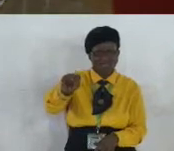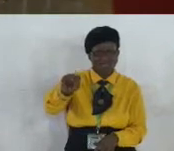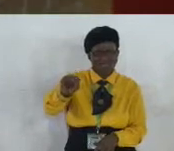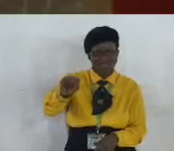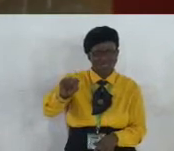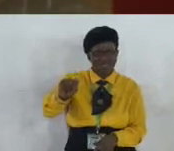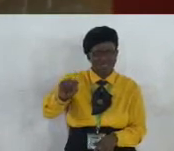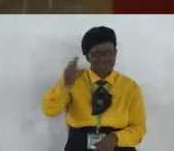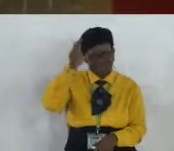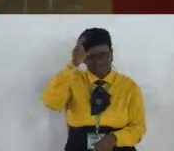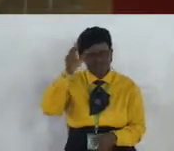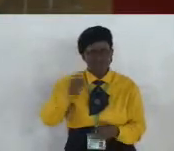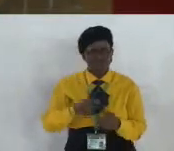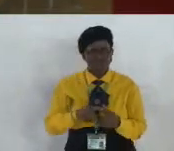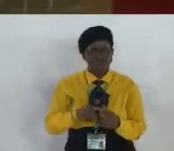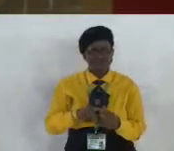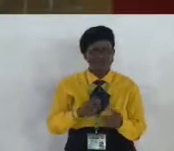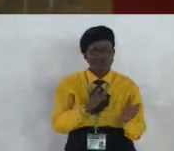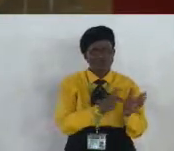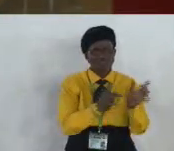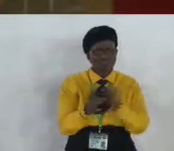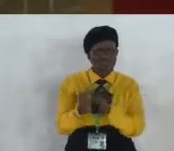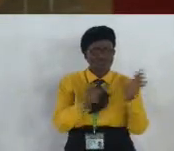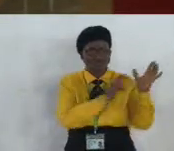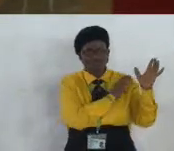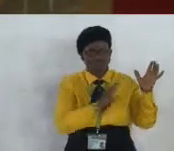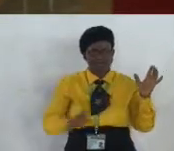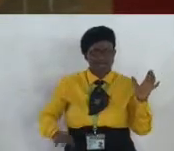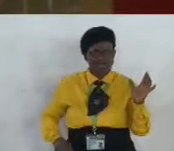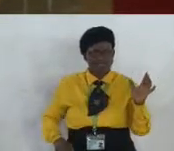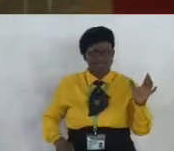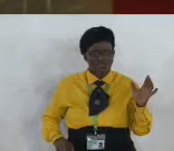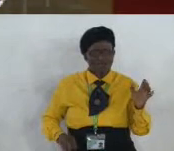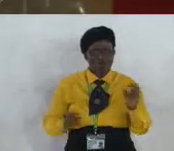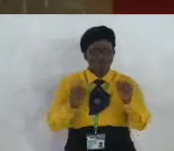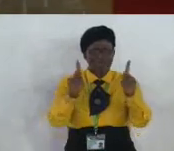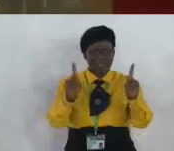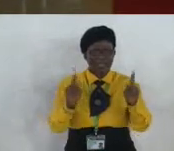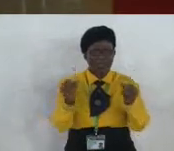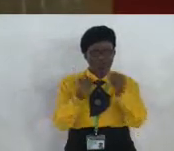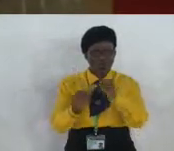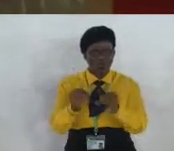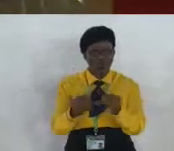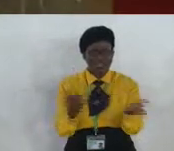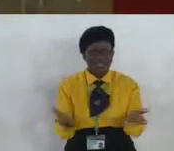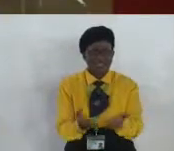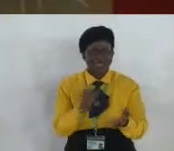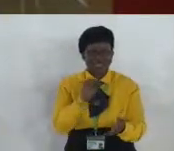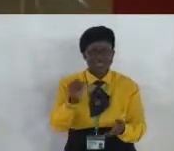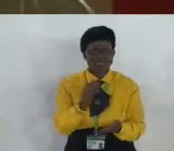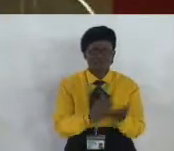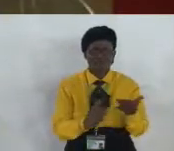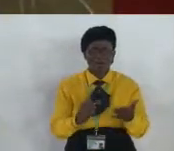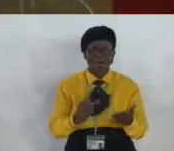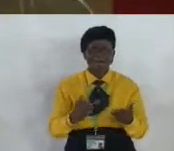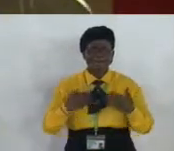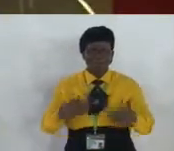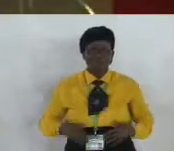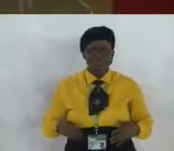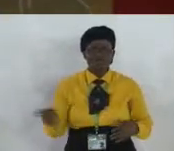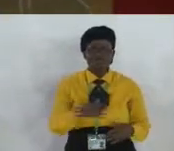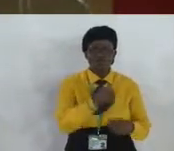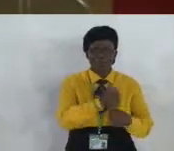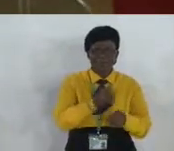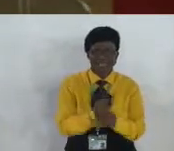the devil to Jesus. Okay, oh, here is somebody. You made him in your image. The